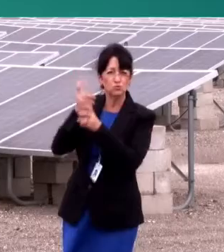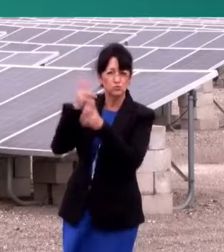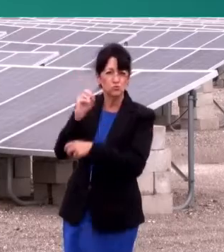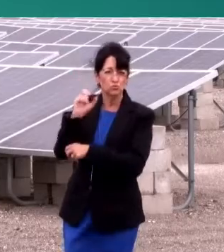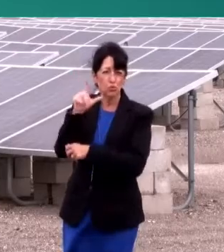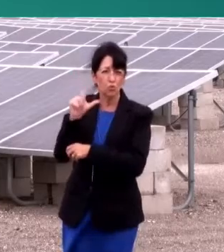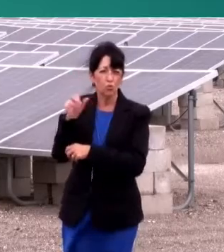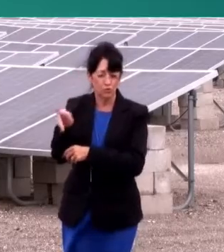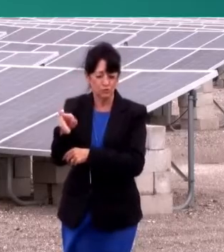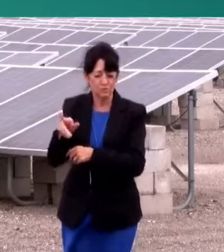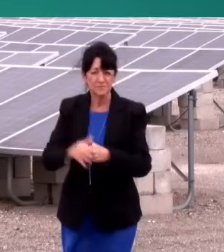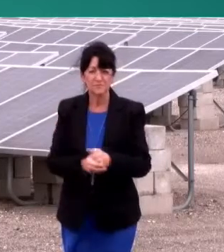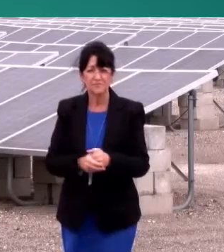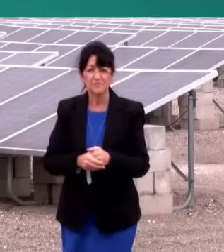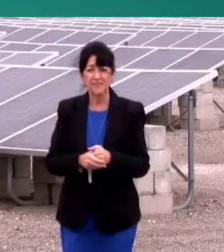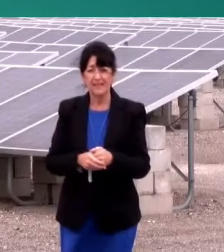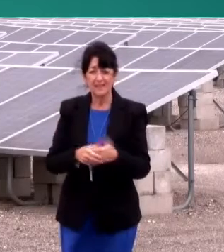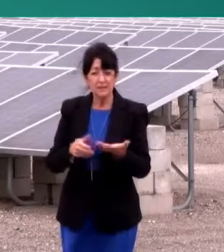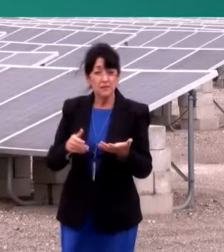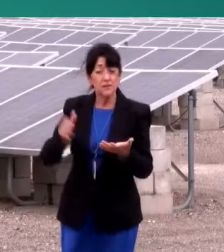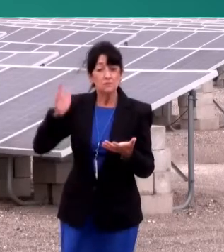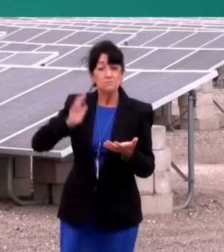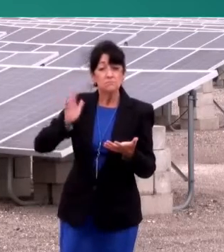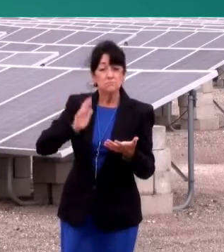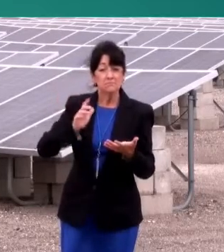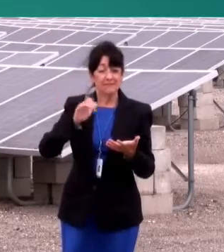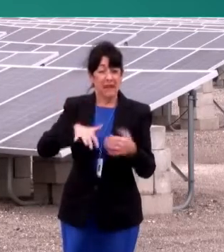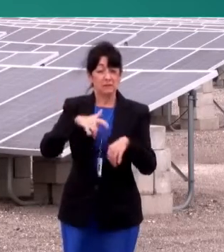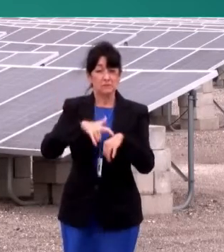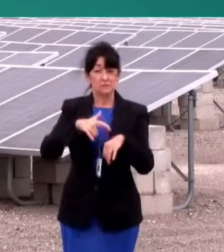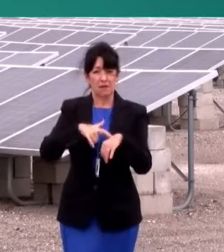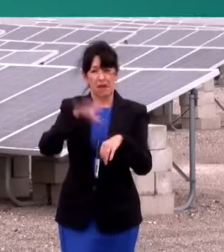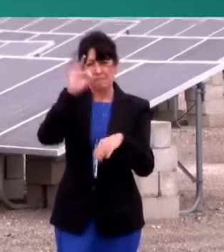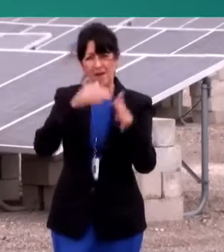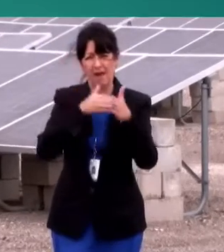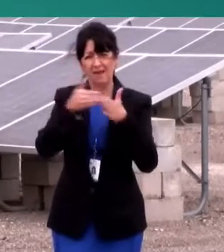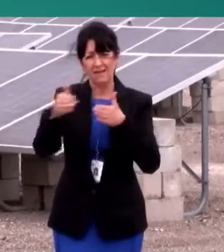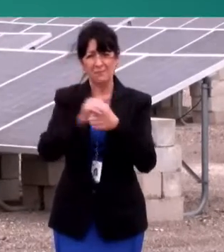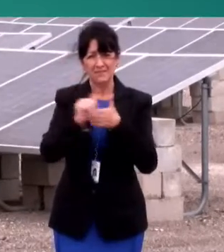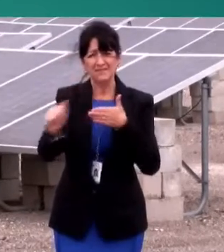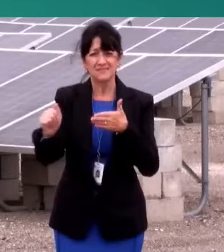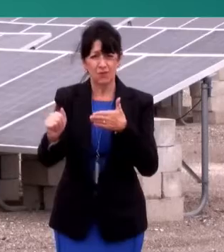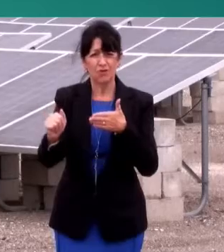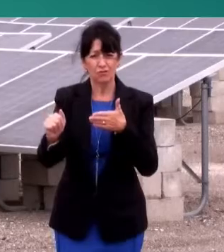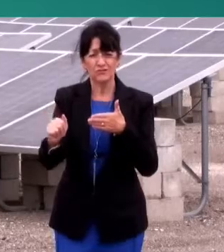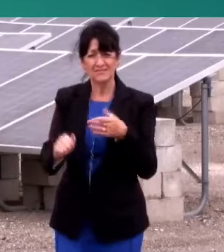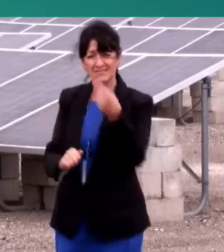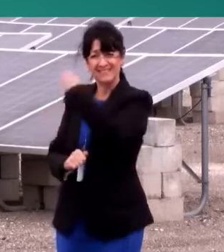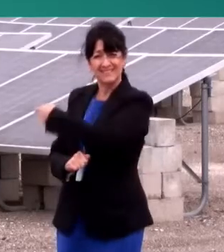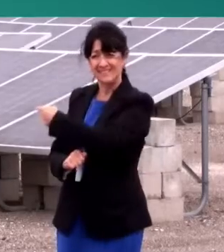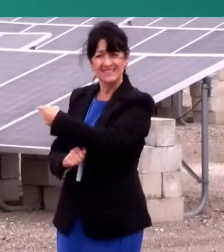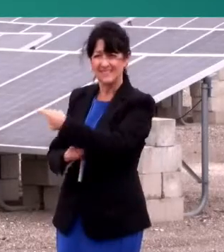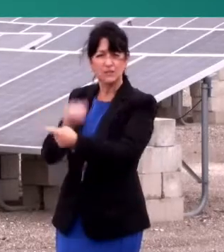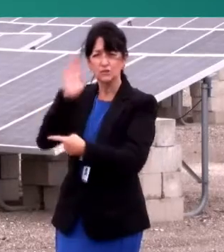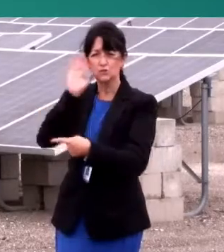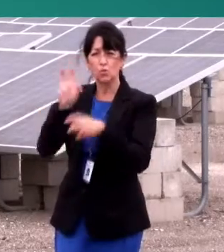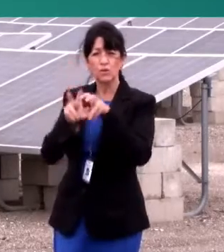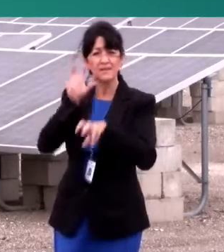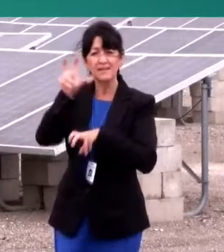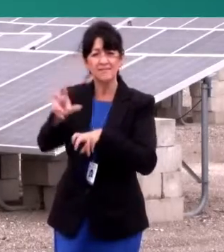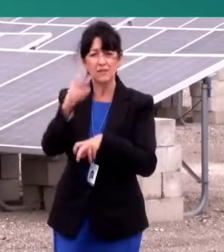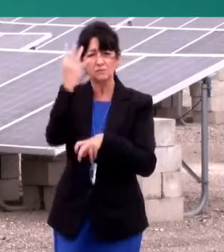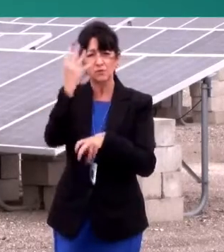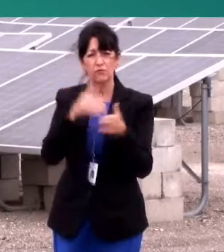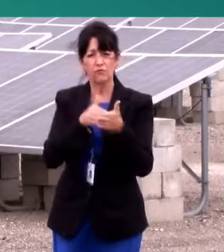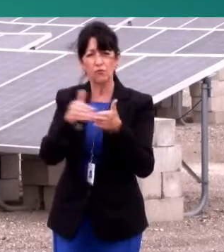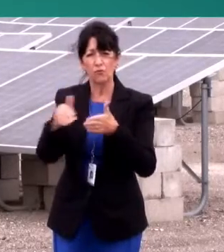this would have been a $9 million investment. Today, 8 years later, this would be a $4 million investment, which